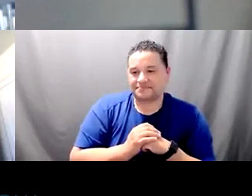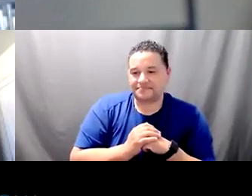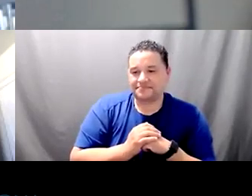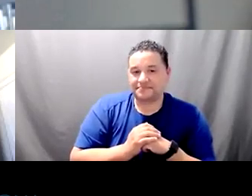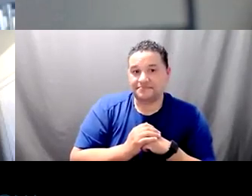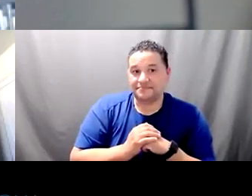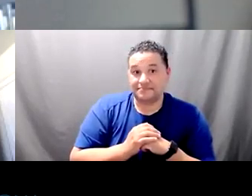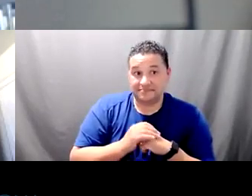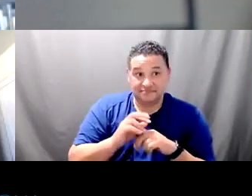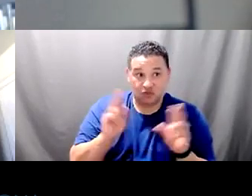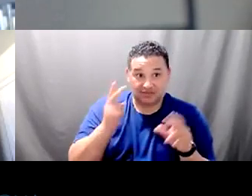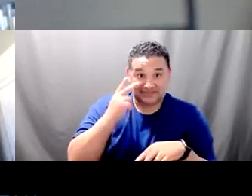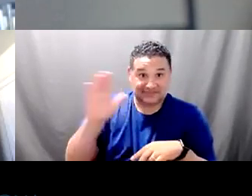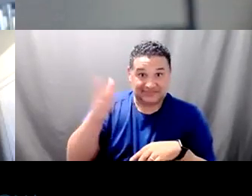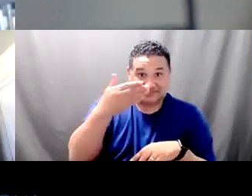Right, Erica, you should get a.